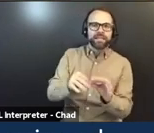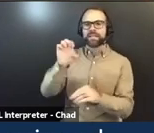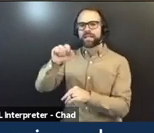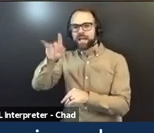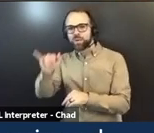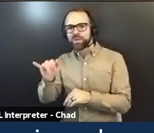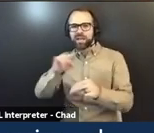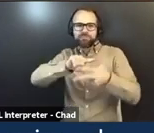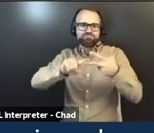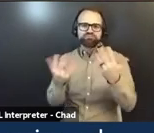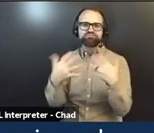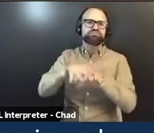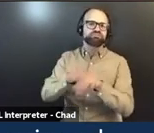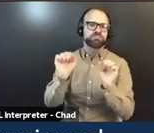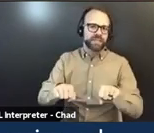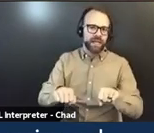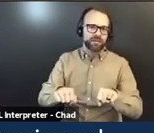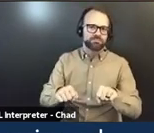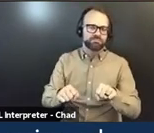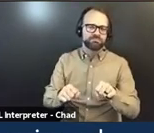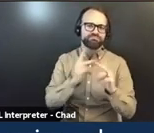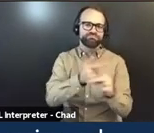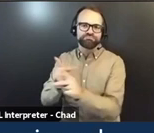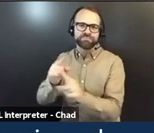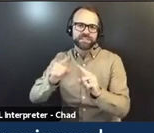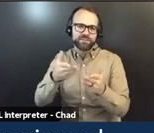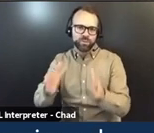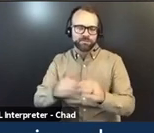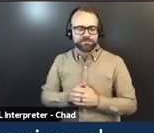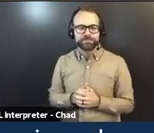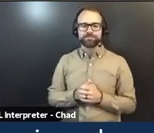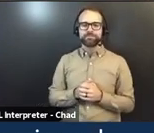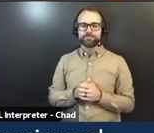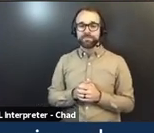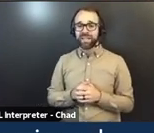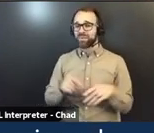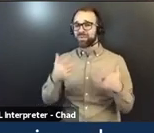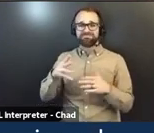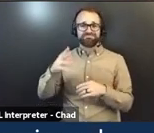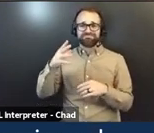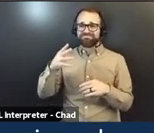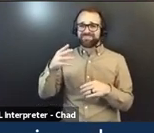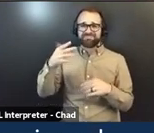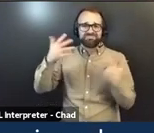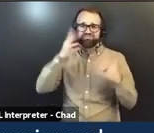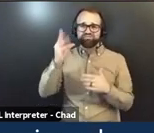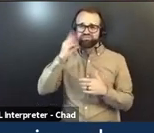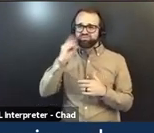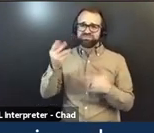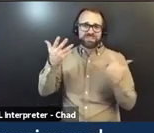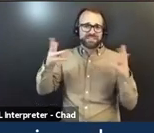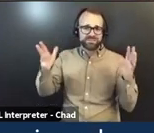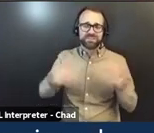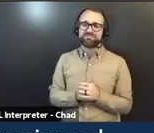So there's a way of doing that. And then what makes the difference is we've been there, done that. Our slogan is to